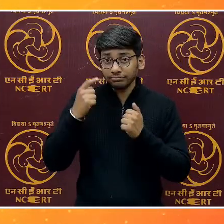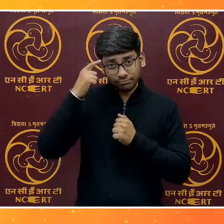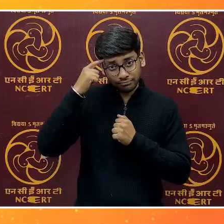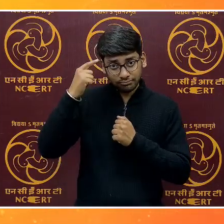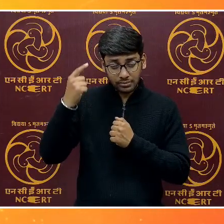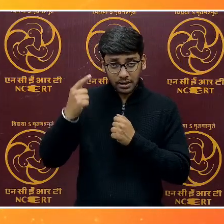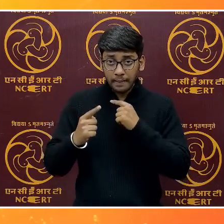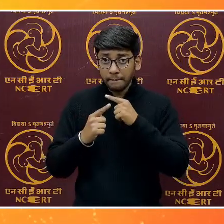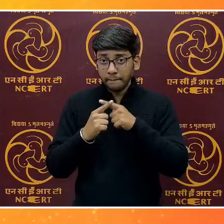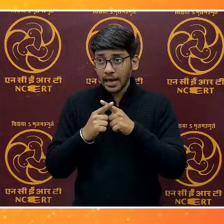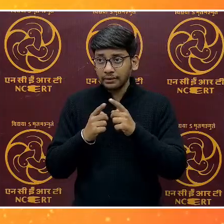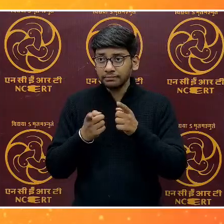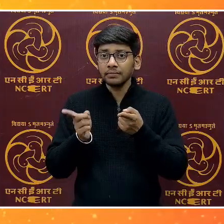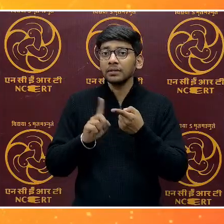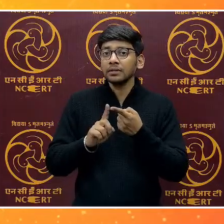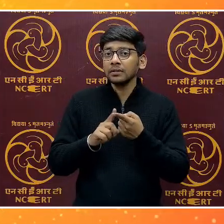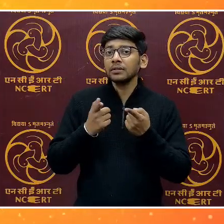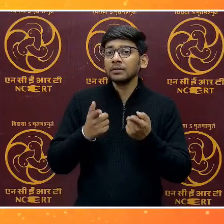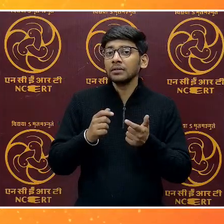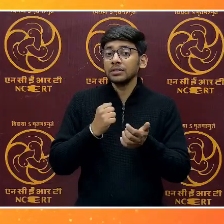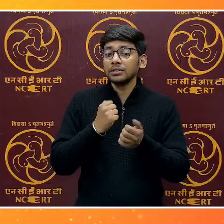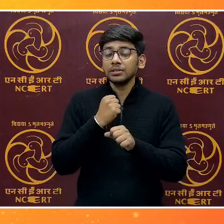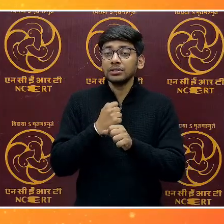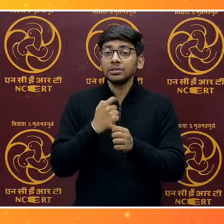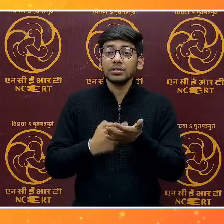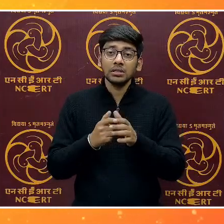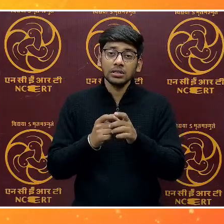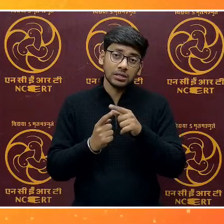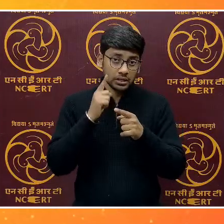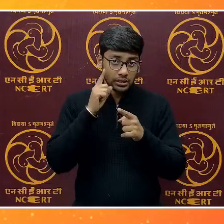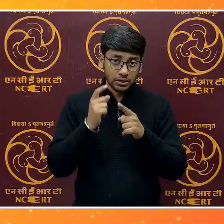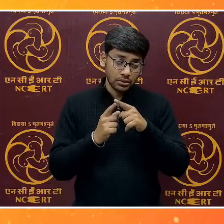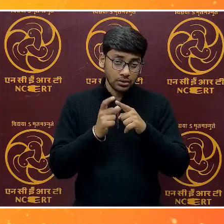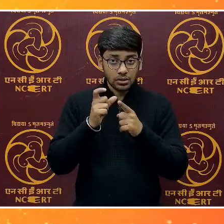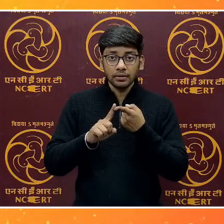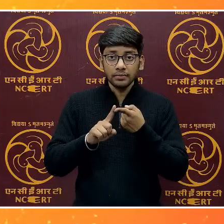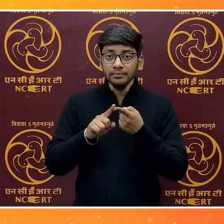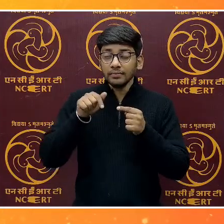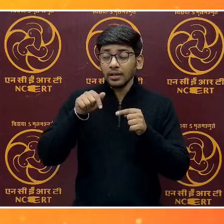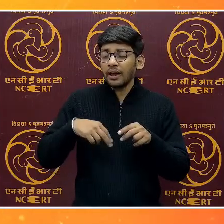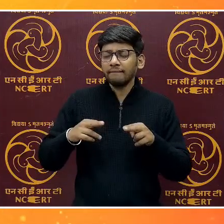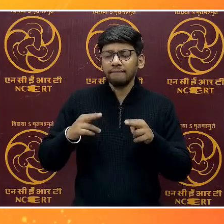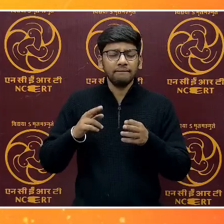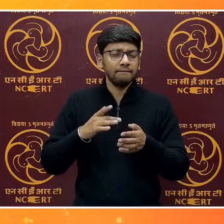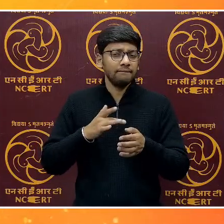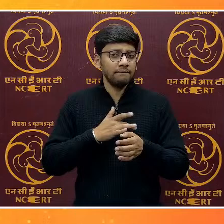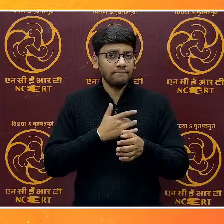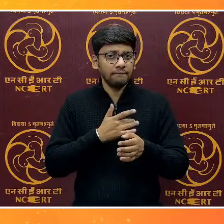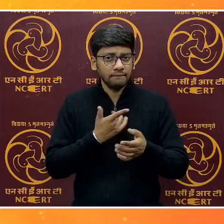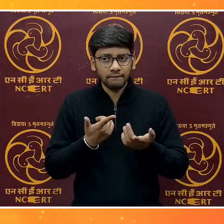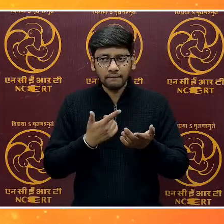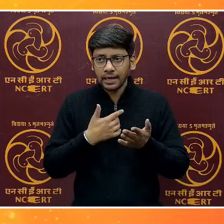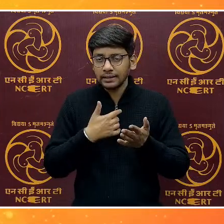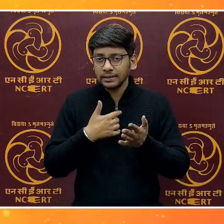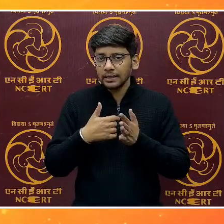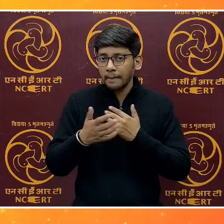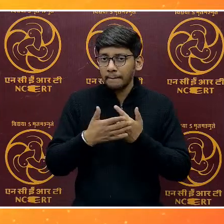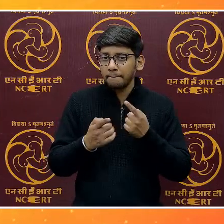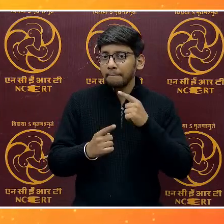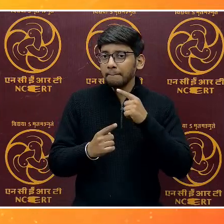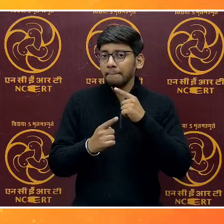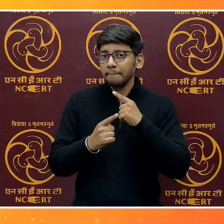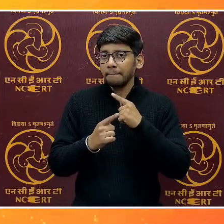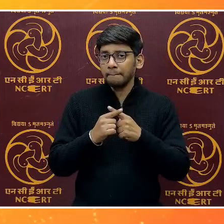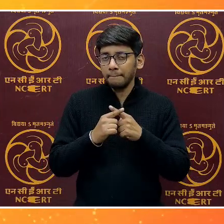and spend it wisely. And gratitude. Absolutely. The most I feel today, in today's times, we must be grateful and always have